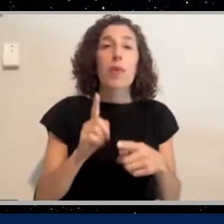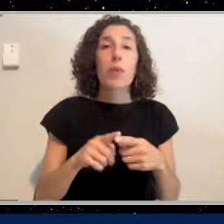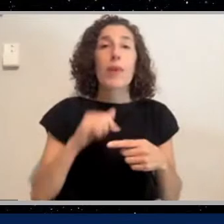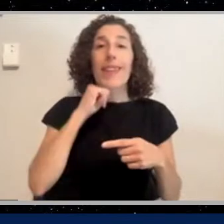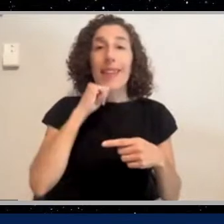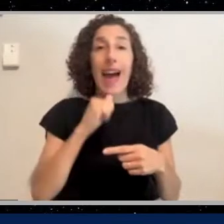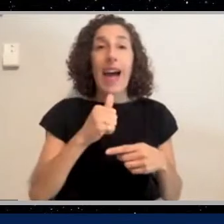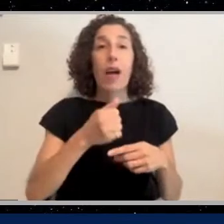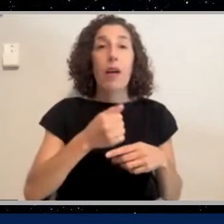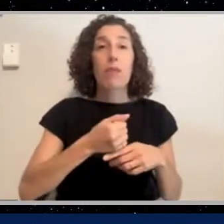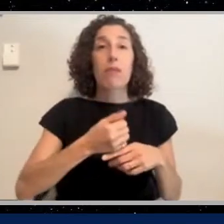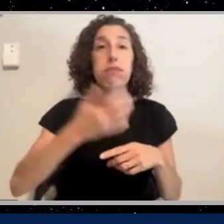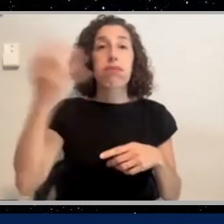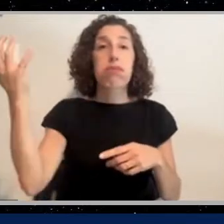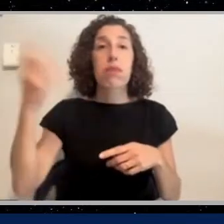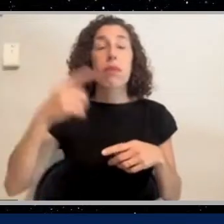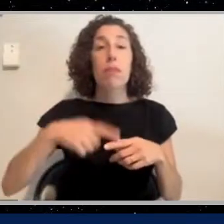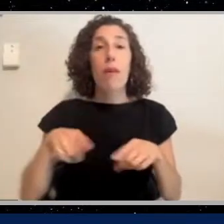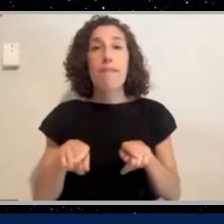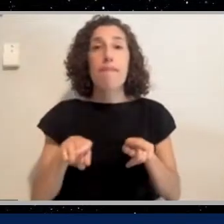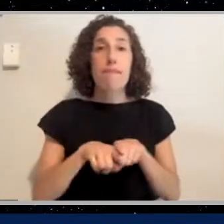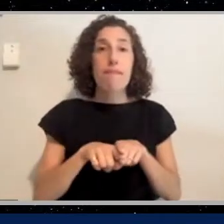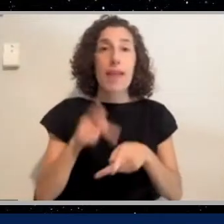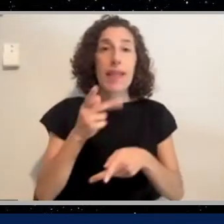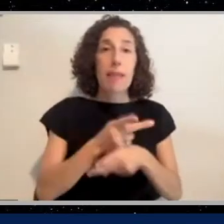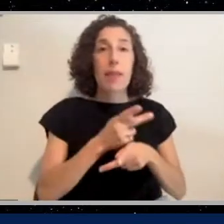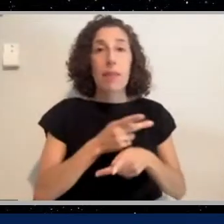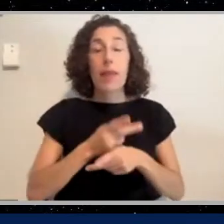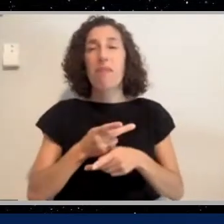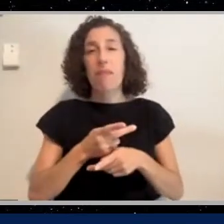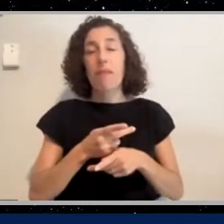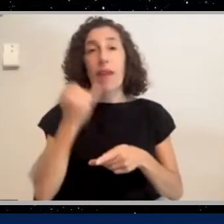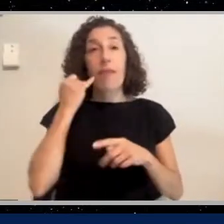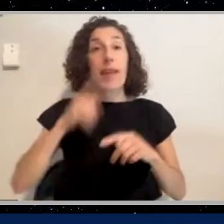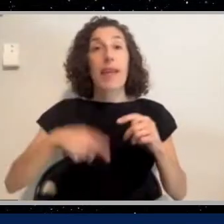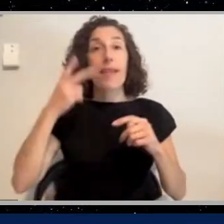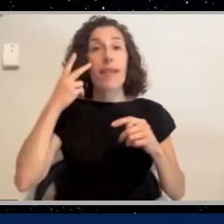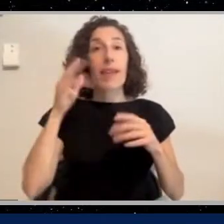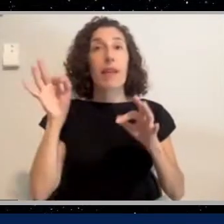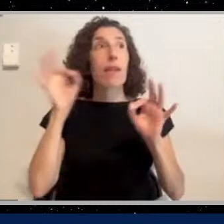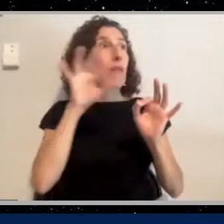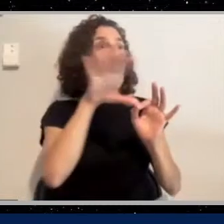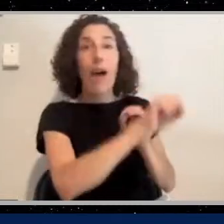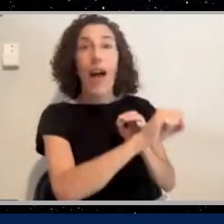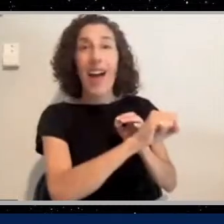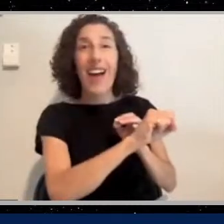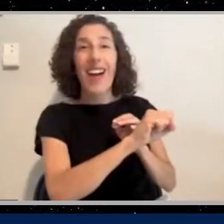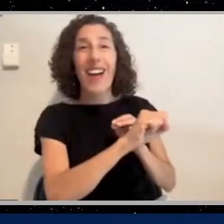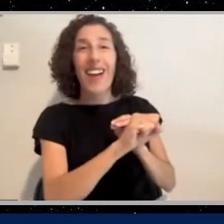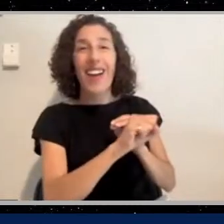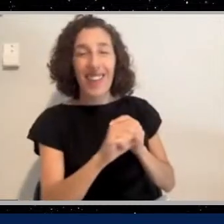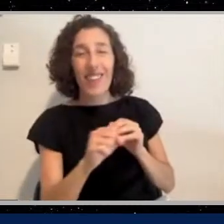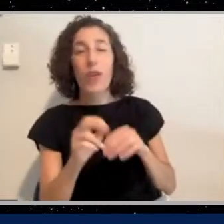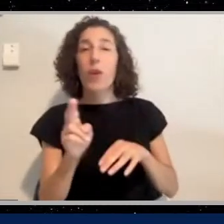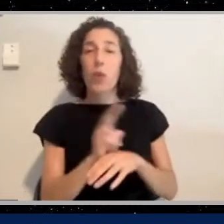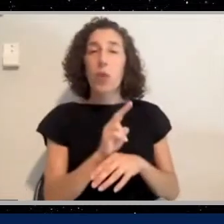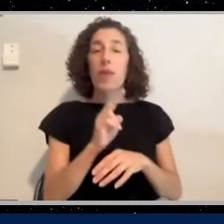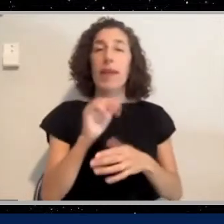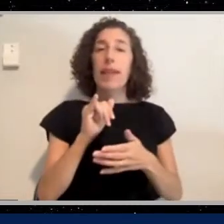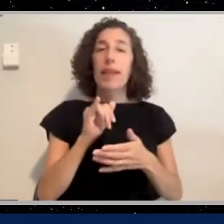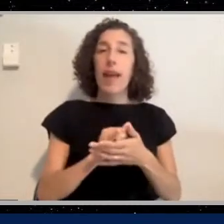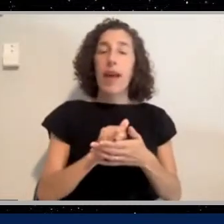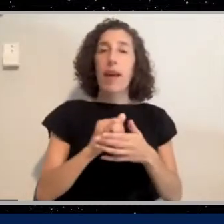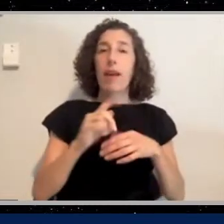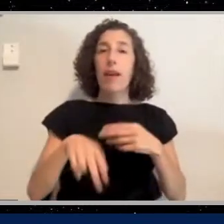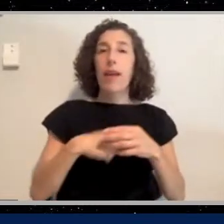will be a part of the seed docking drill to show, how quickly we're able to